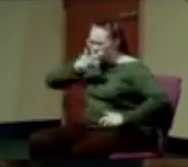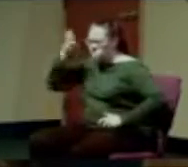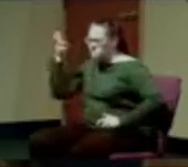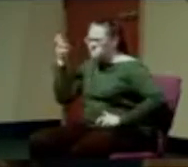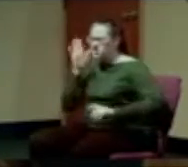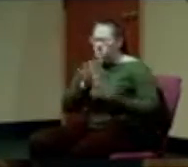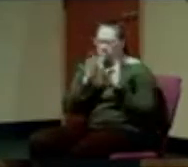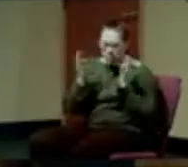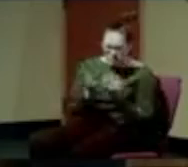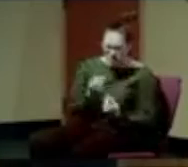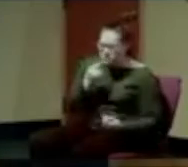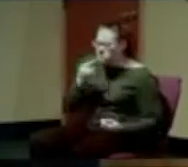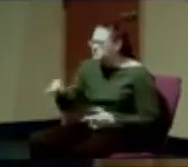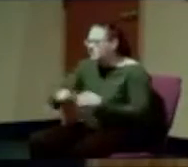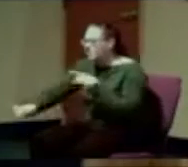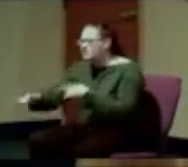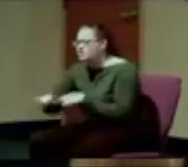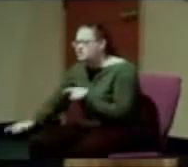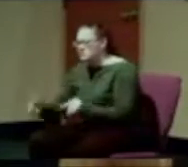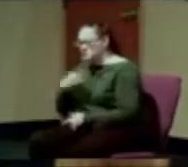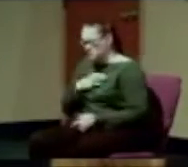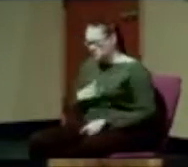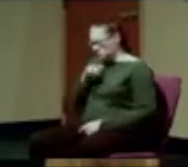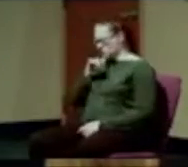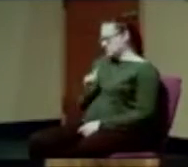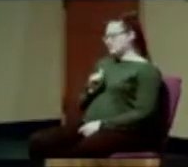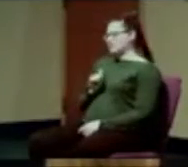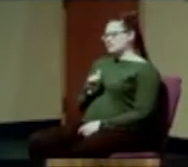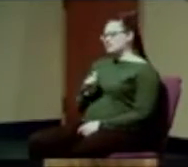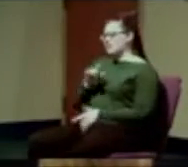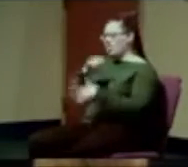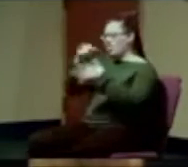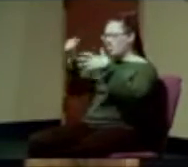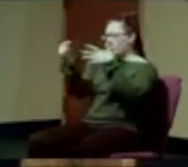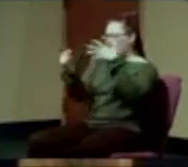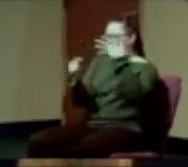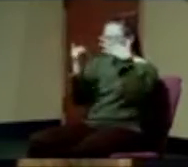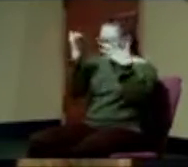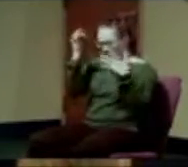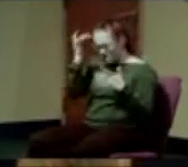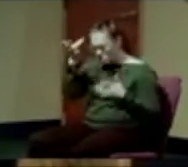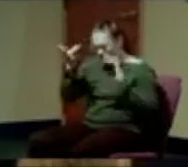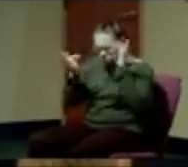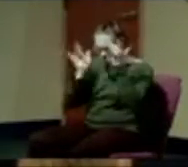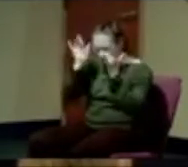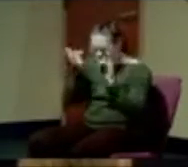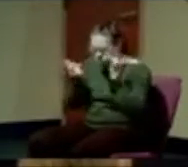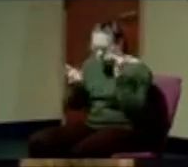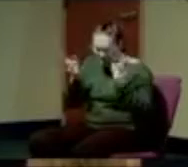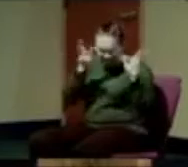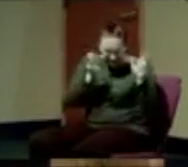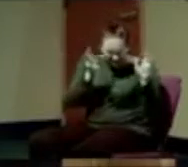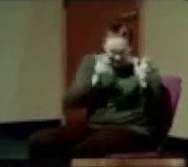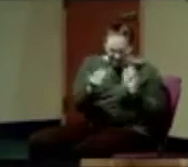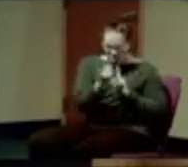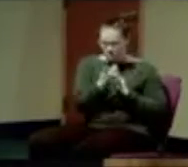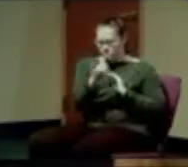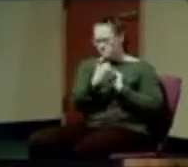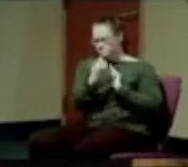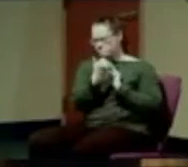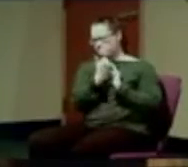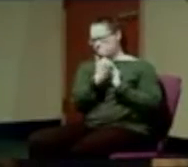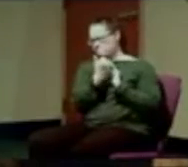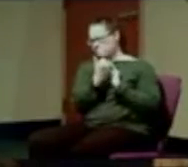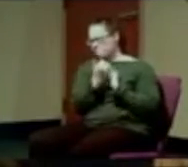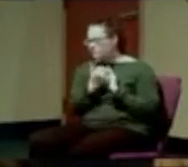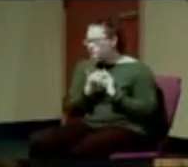family, all the things you said, something you wish you hadn't said, all of those things that bother you that Satan brings back up to you. Remember, all the stains on your life, you can